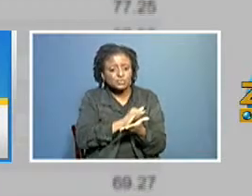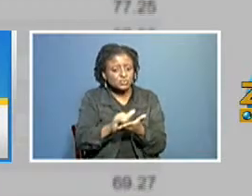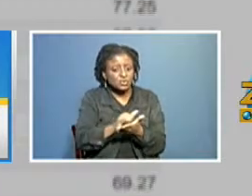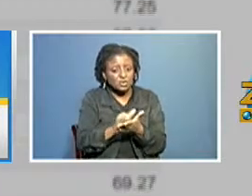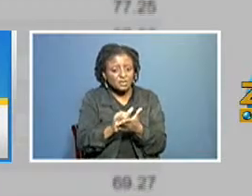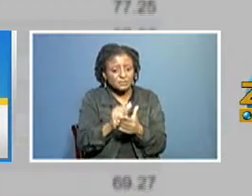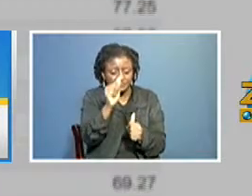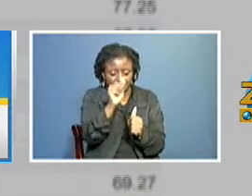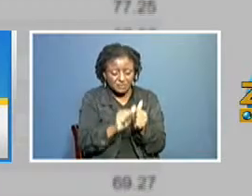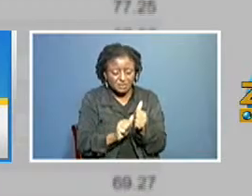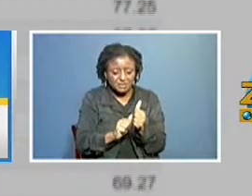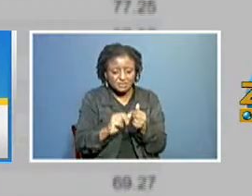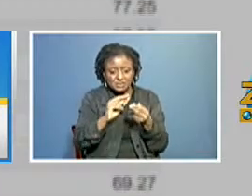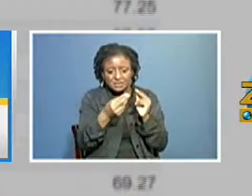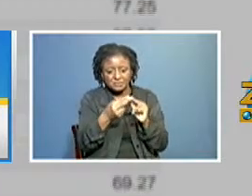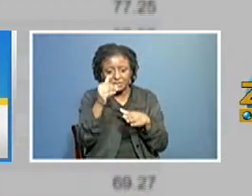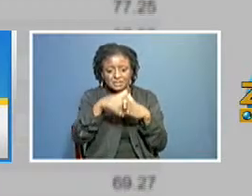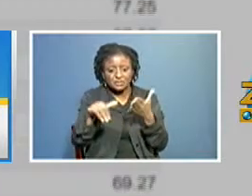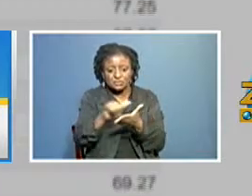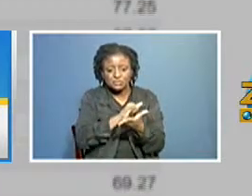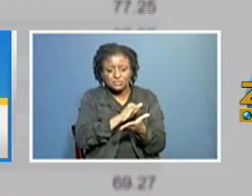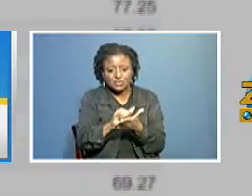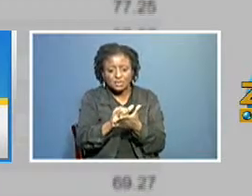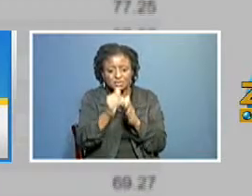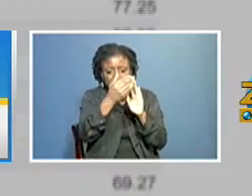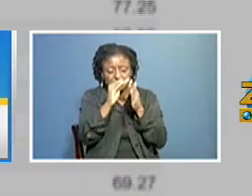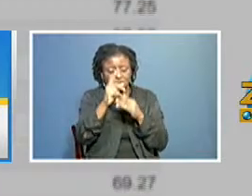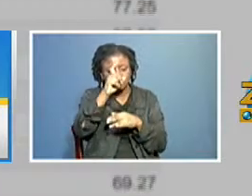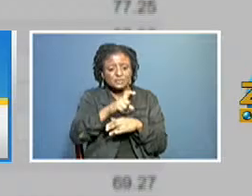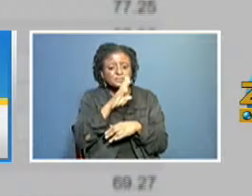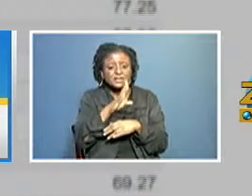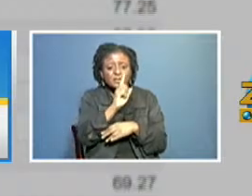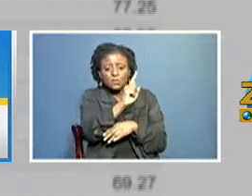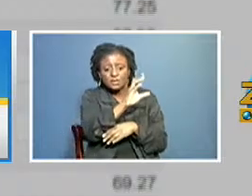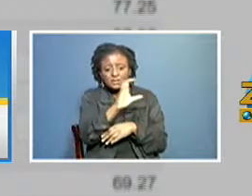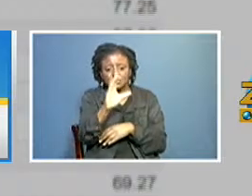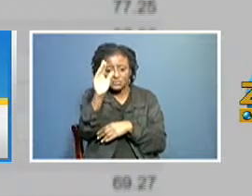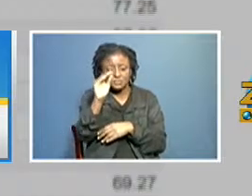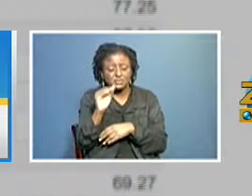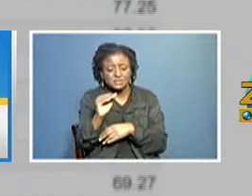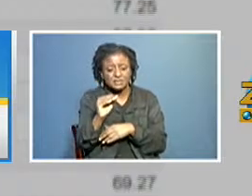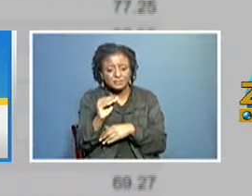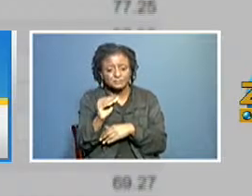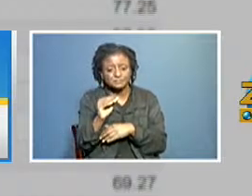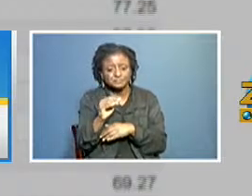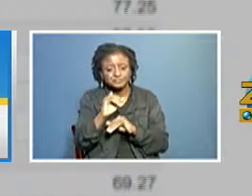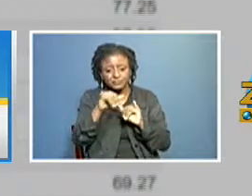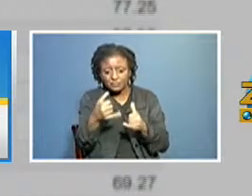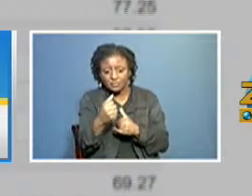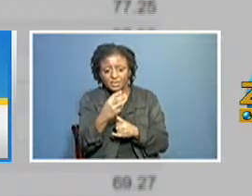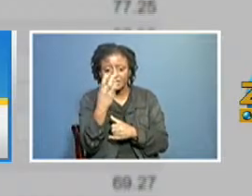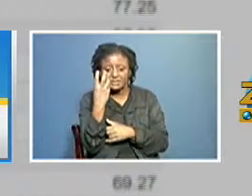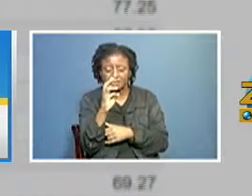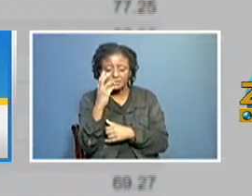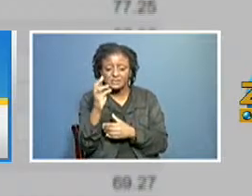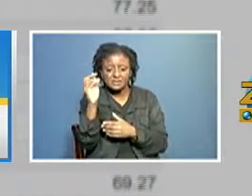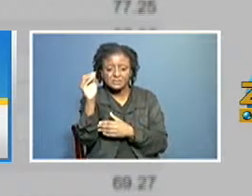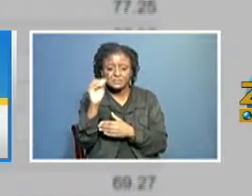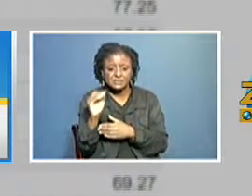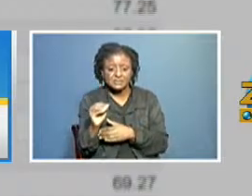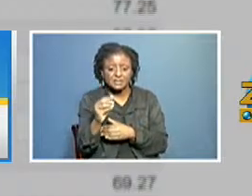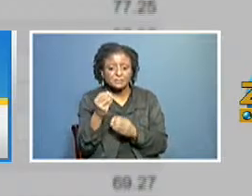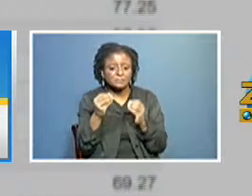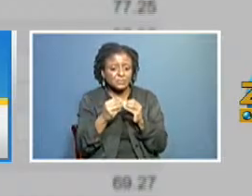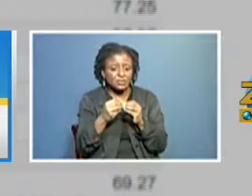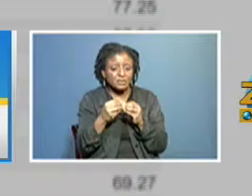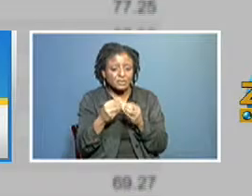index in New York City should be 100%. That said, it's just 16% more expensive to